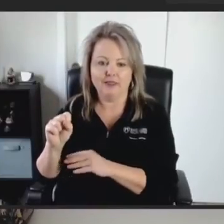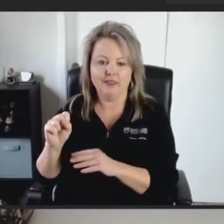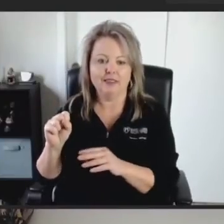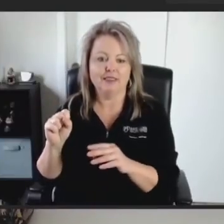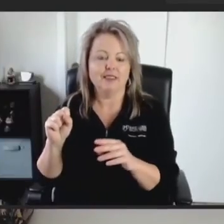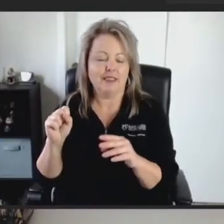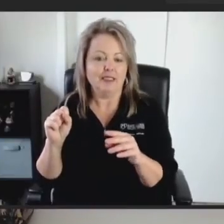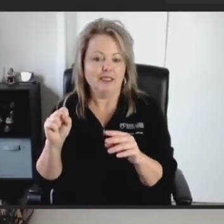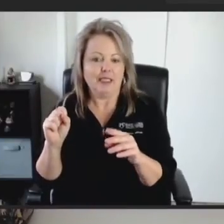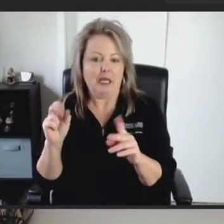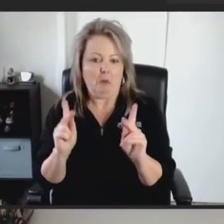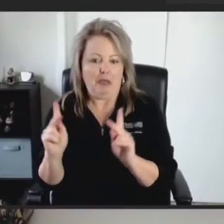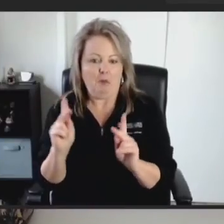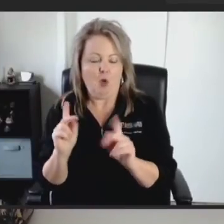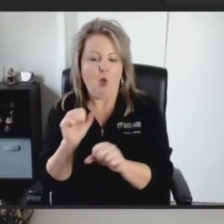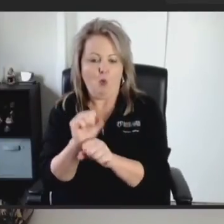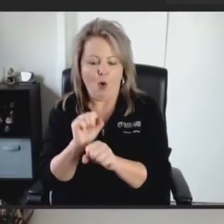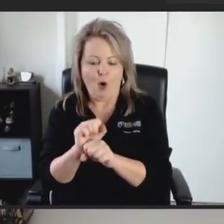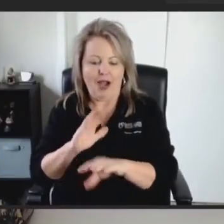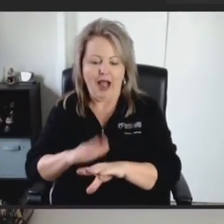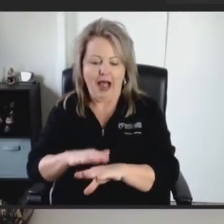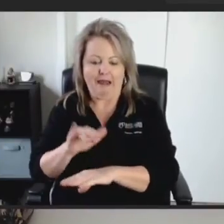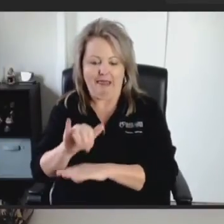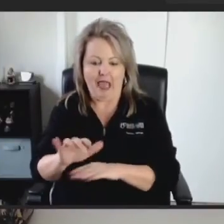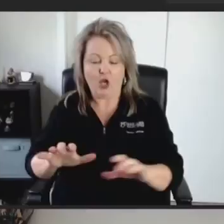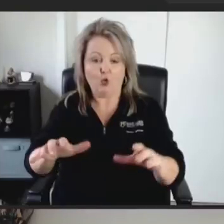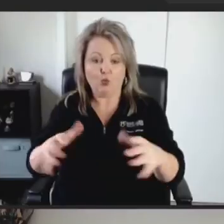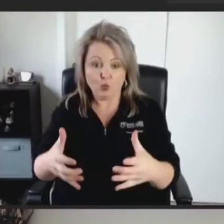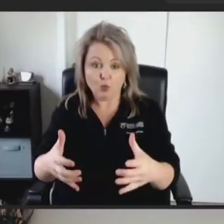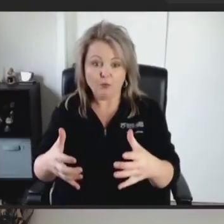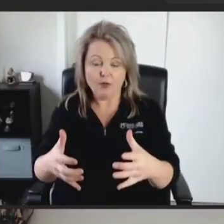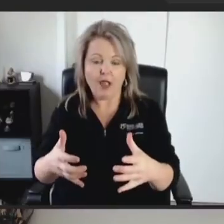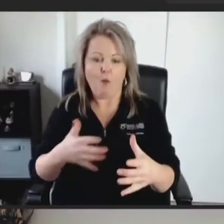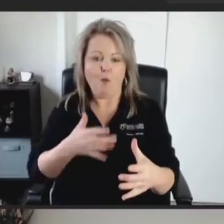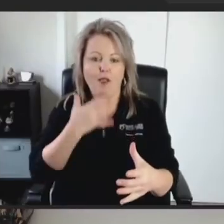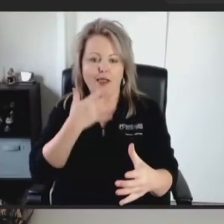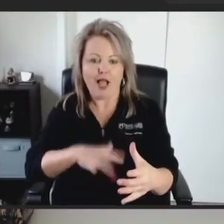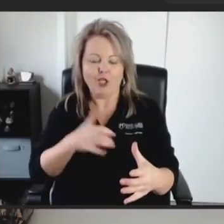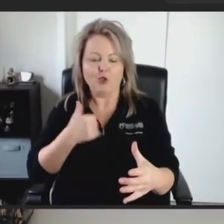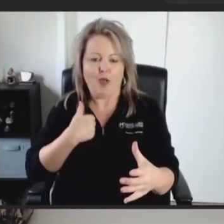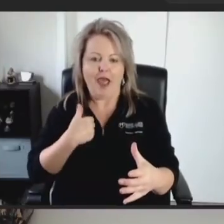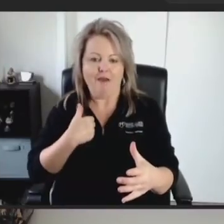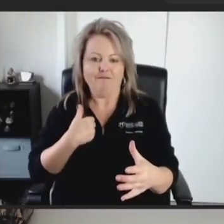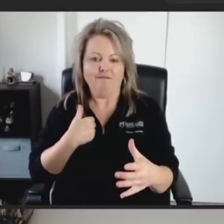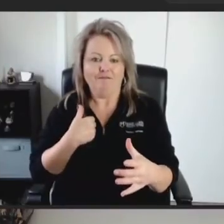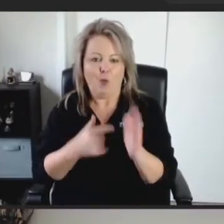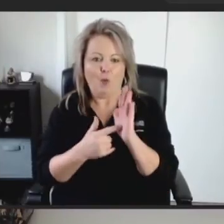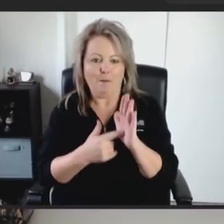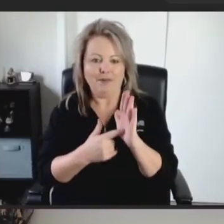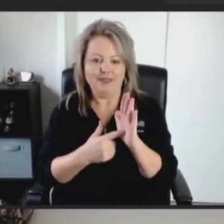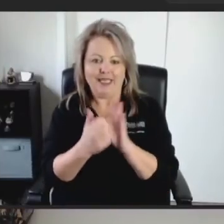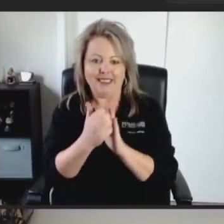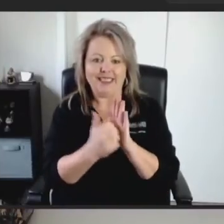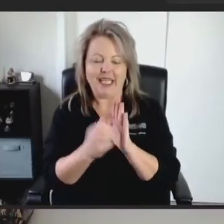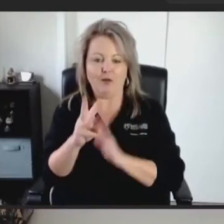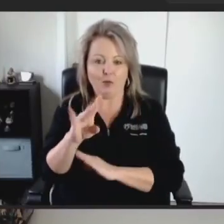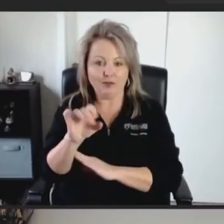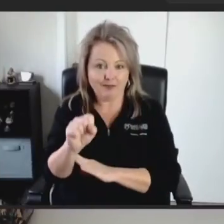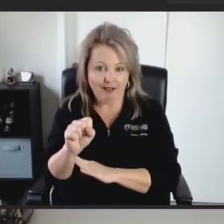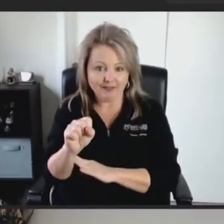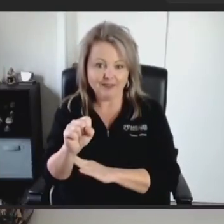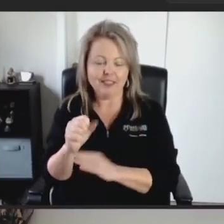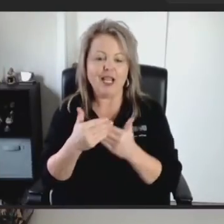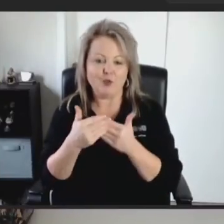that ACIP work group. So we're fortunate to have them in our state and representing the state of Wisconsin as well as the rest